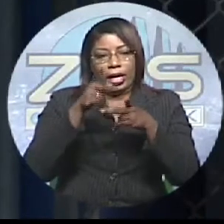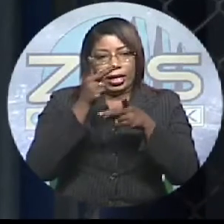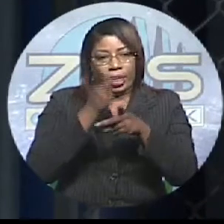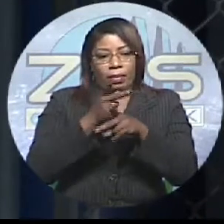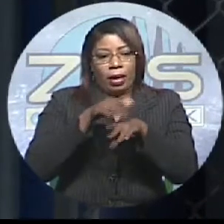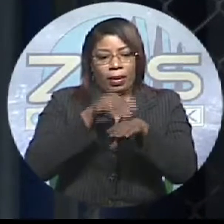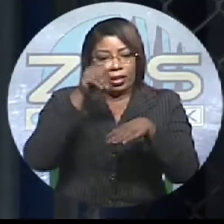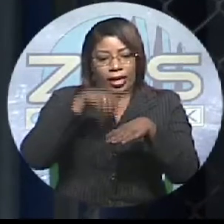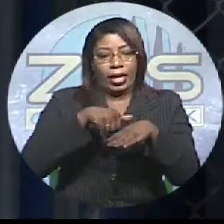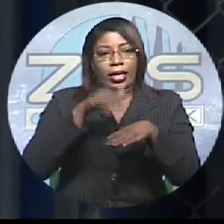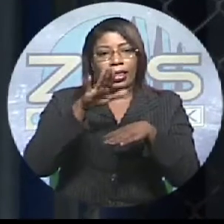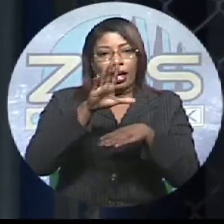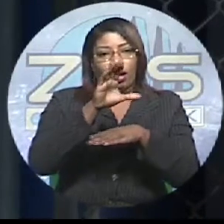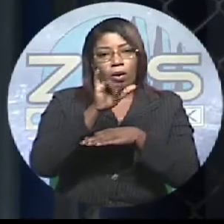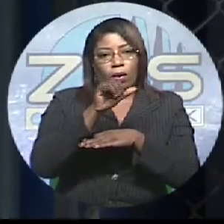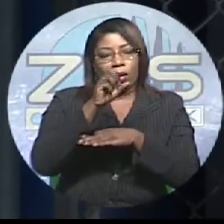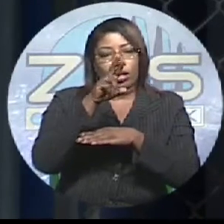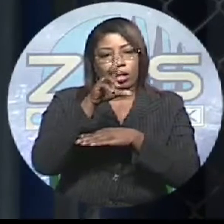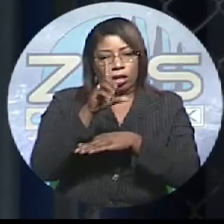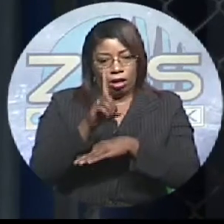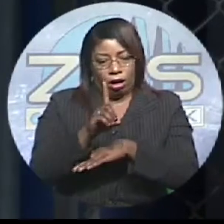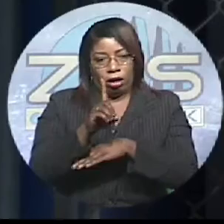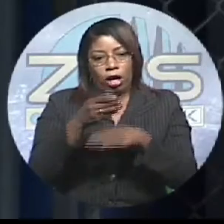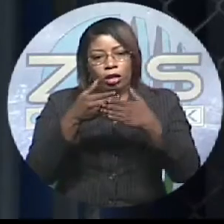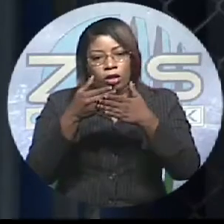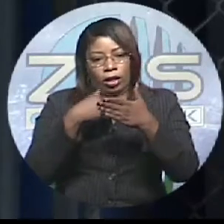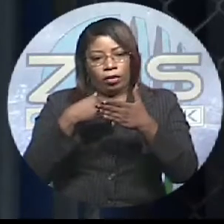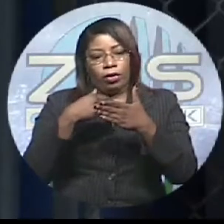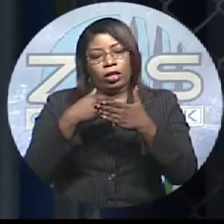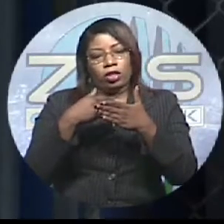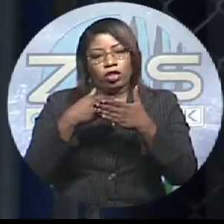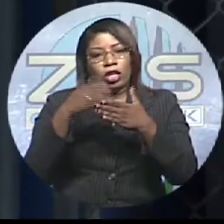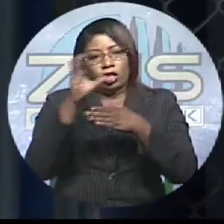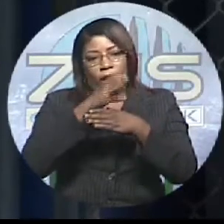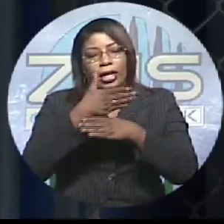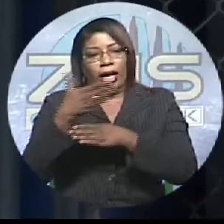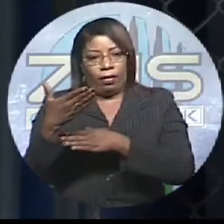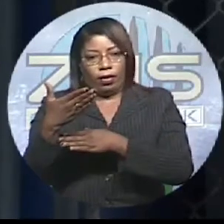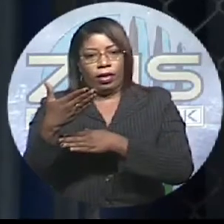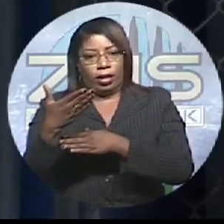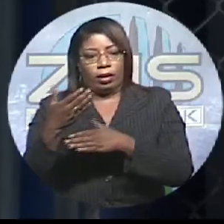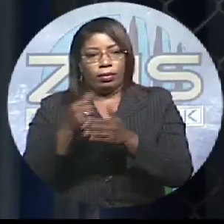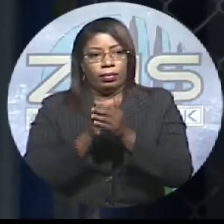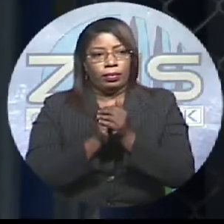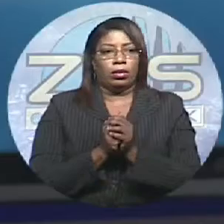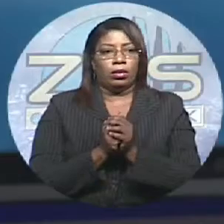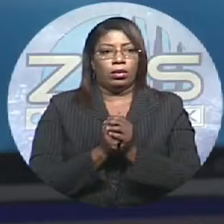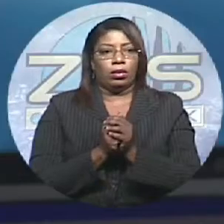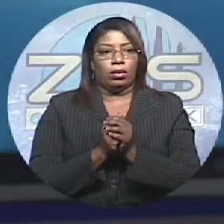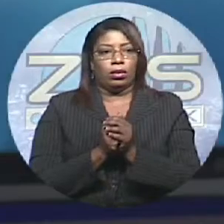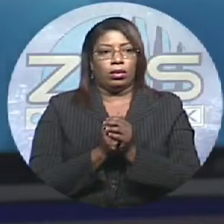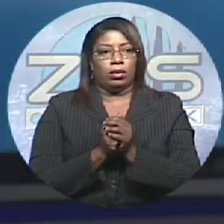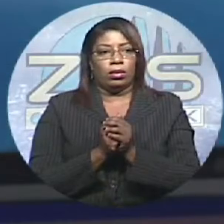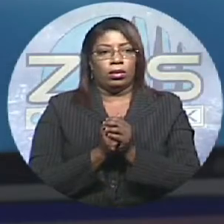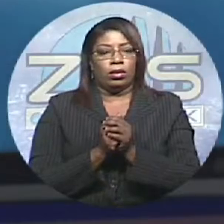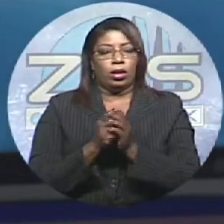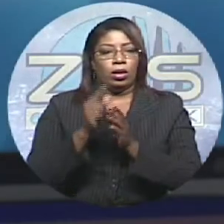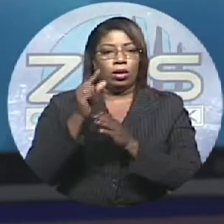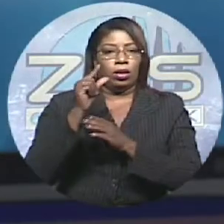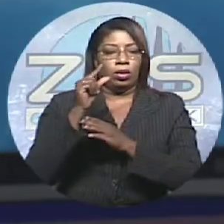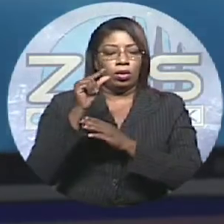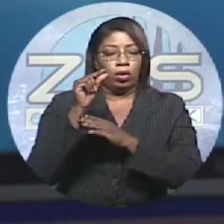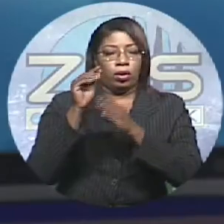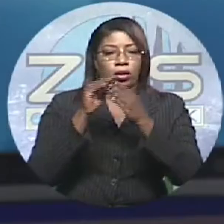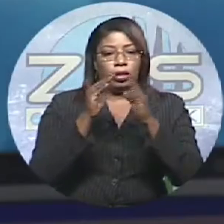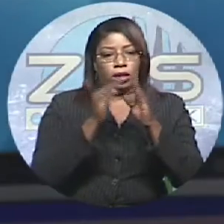yard until all of the assessments are complete. Chiminita Swain, ZNS Network News. The Georgetown Primary School